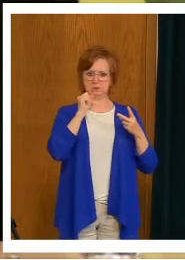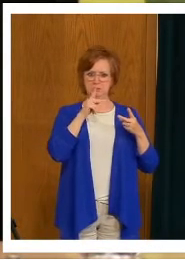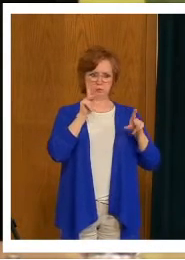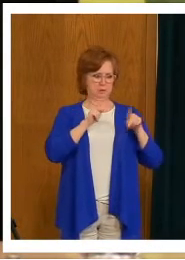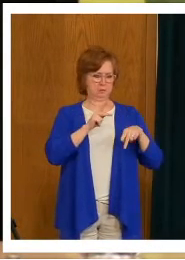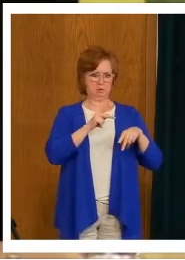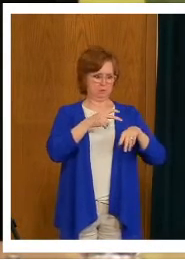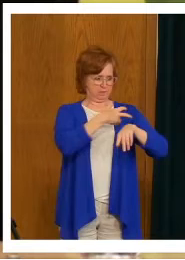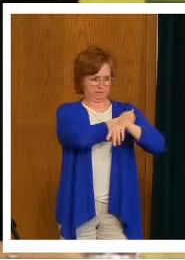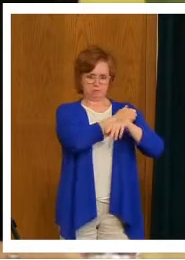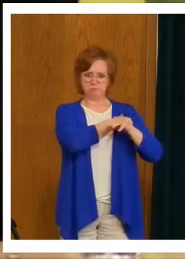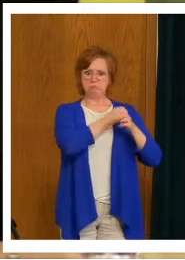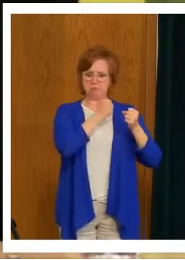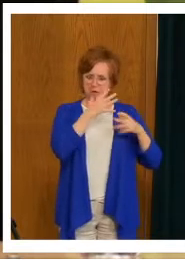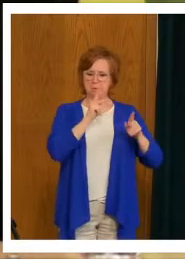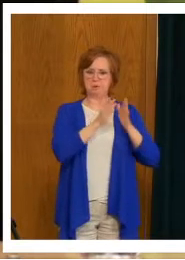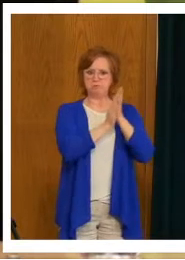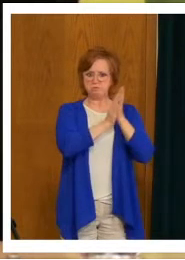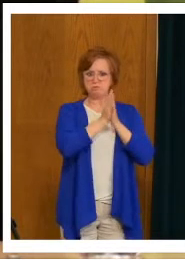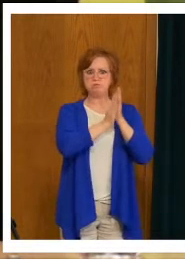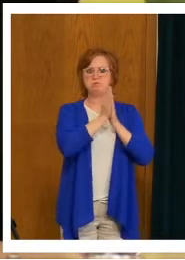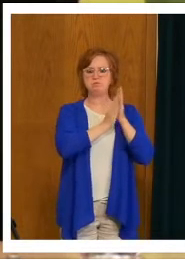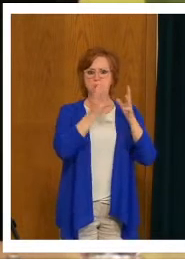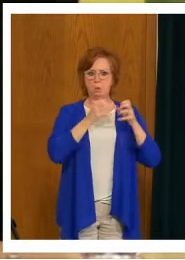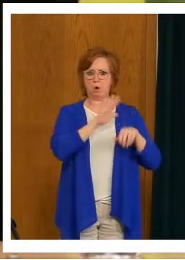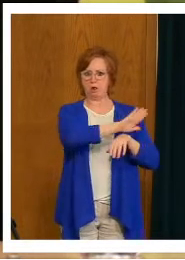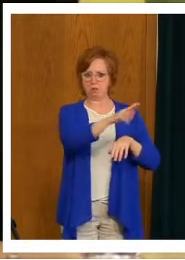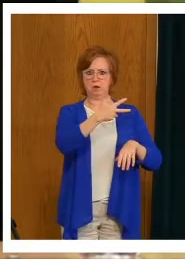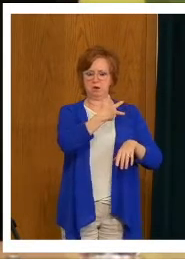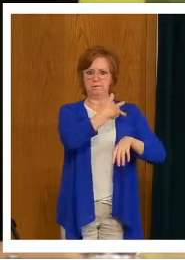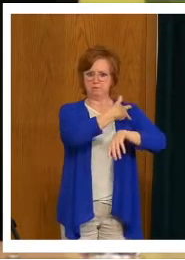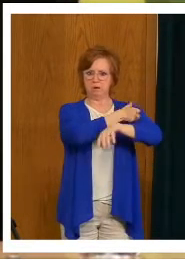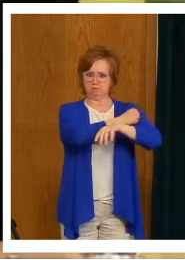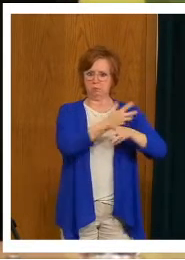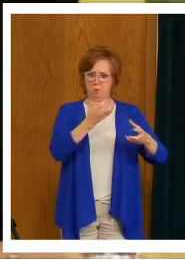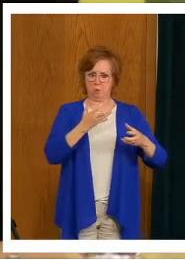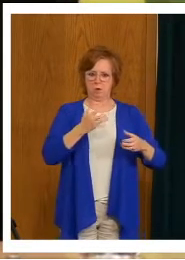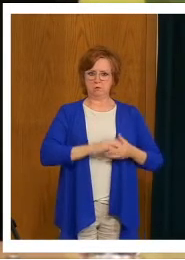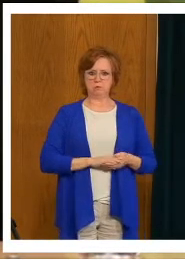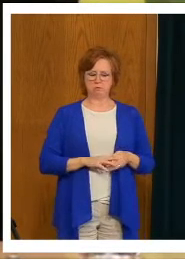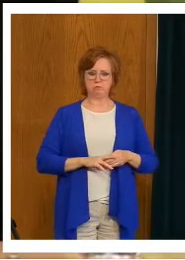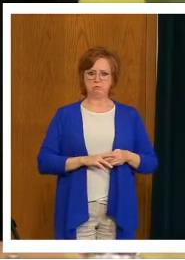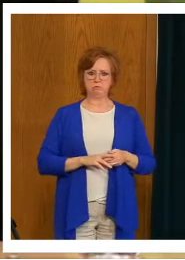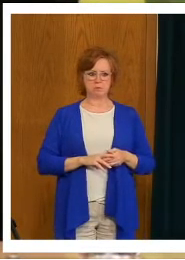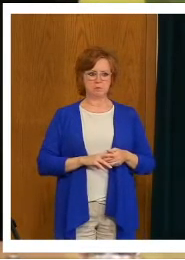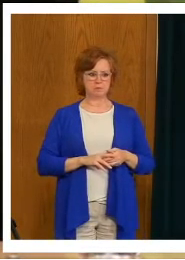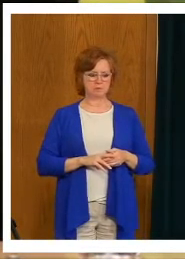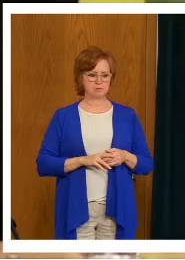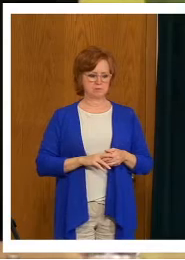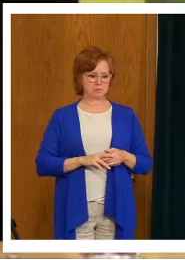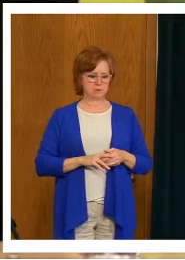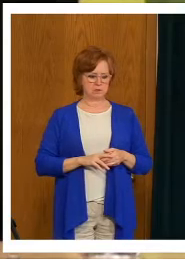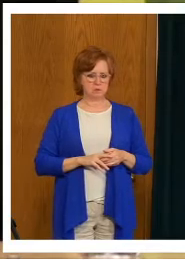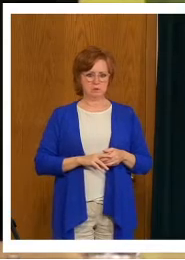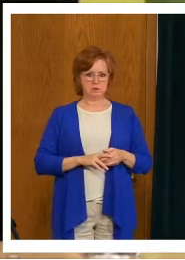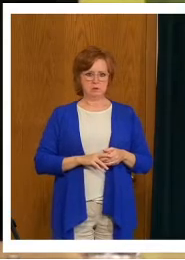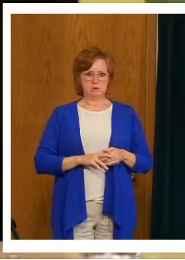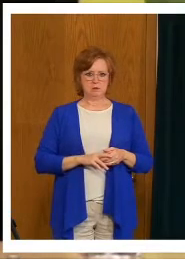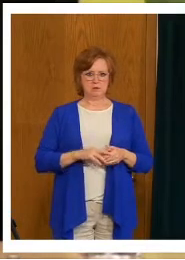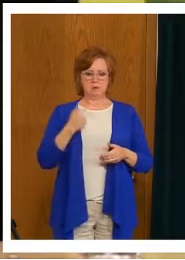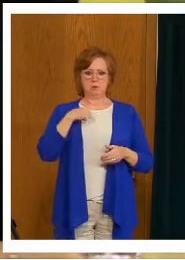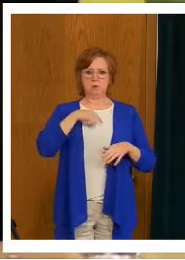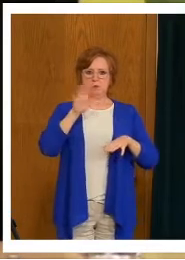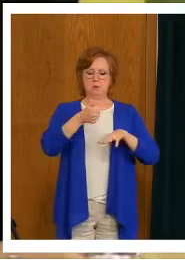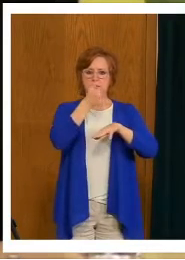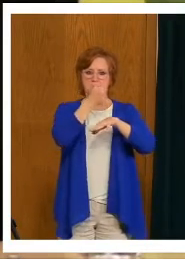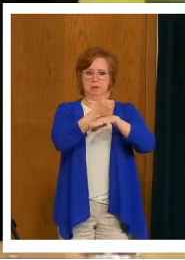Saskatchewan, and we'd put forward our reopening roadmap based on exactly that, the